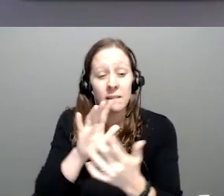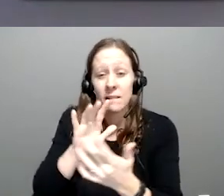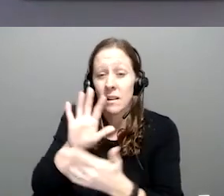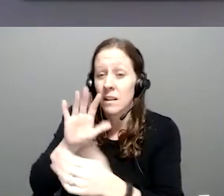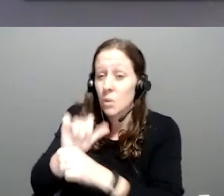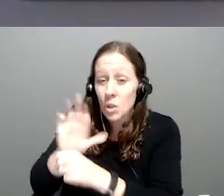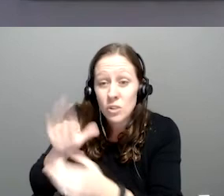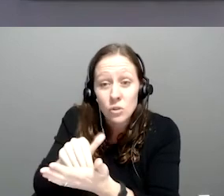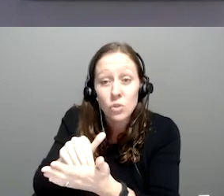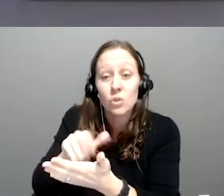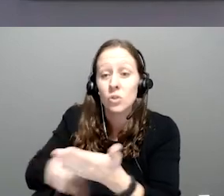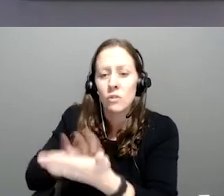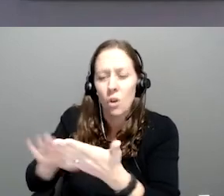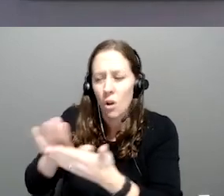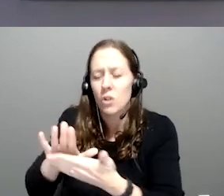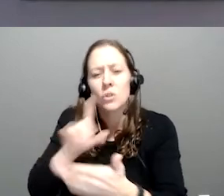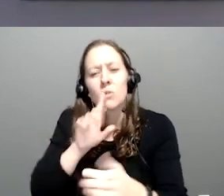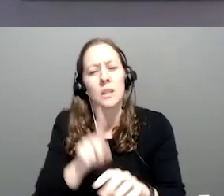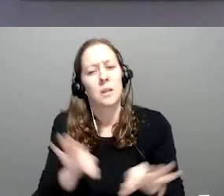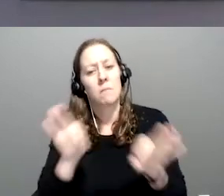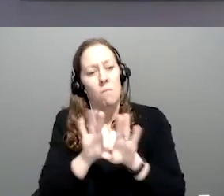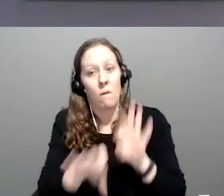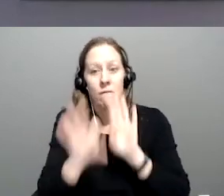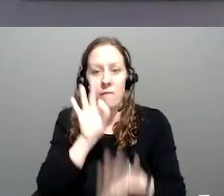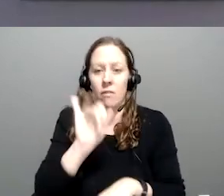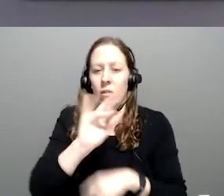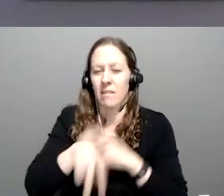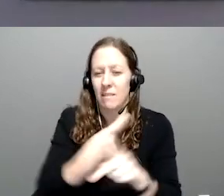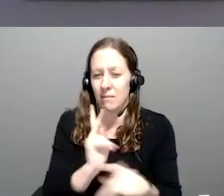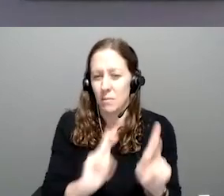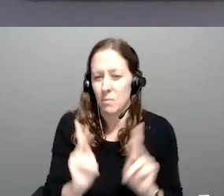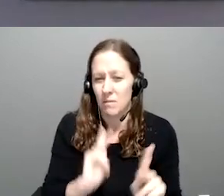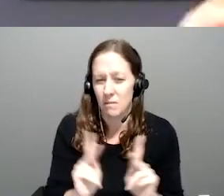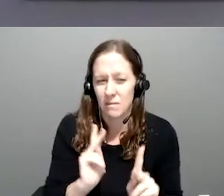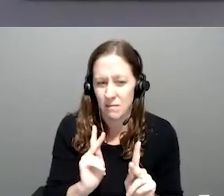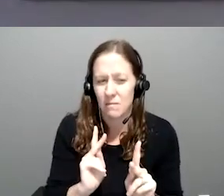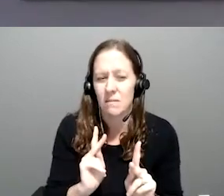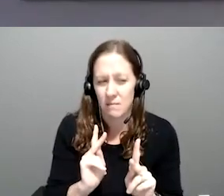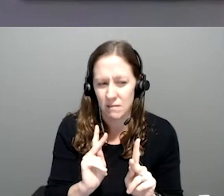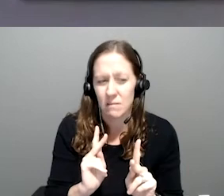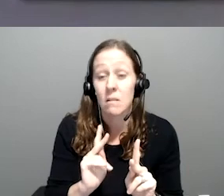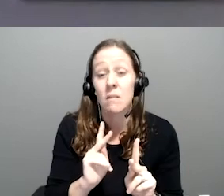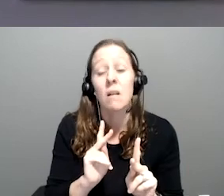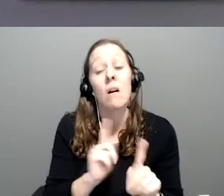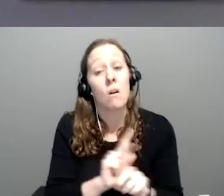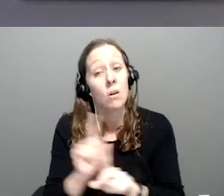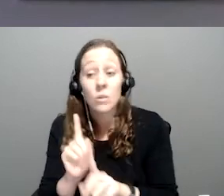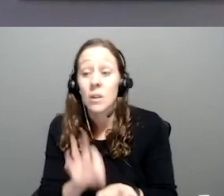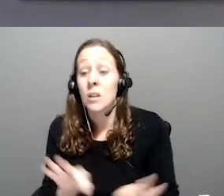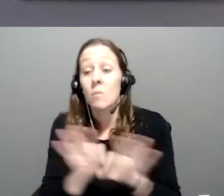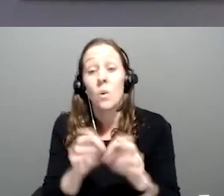post-secondary, and really seeking out those individuals is important. And then also seeking out mentors if you have them,